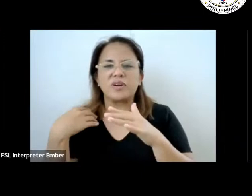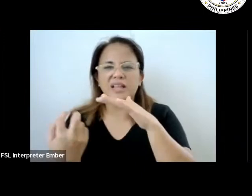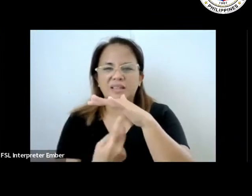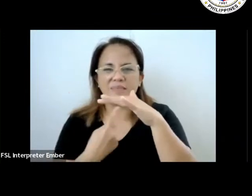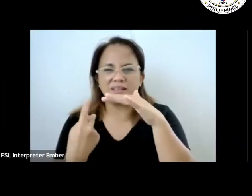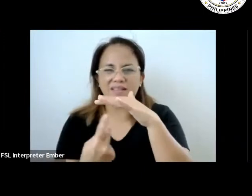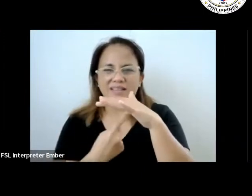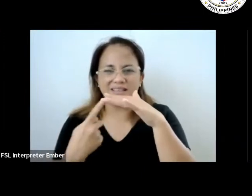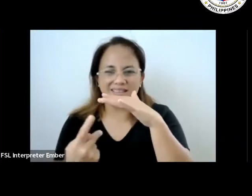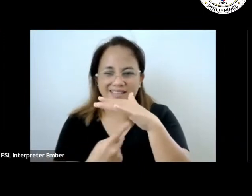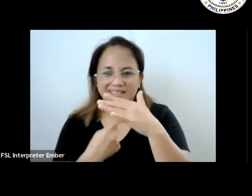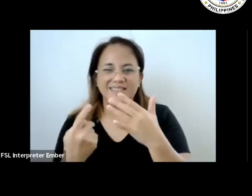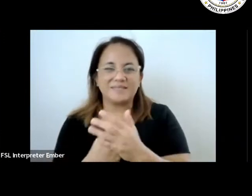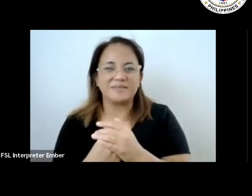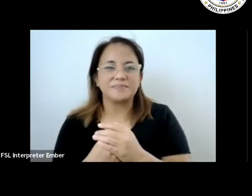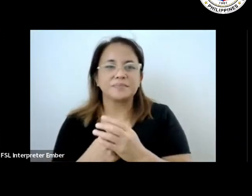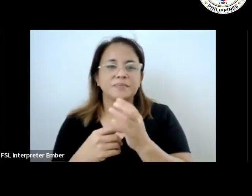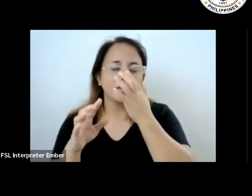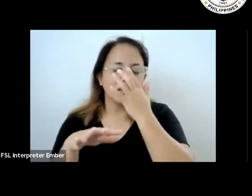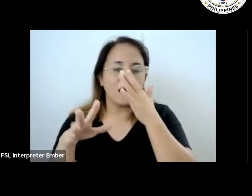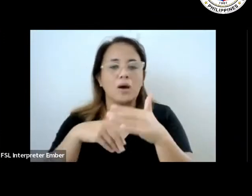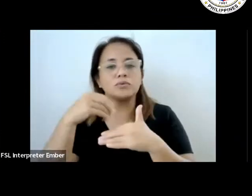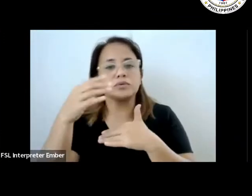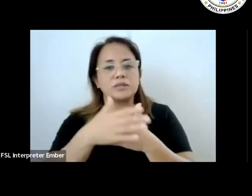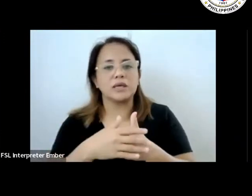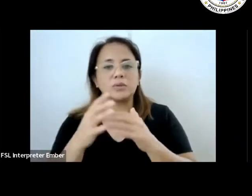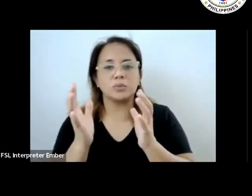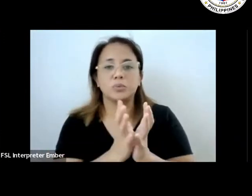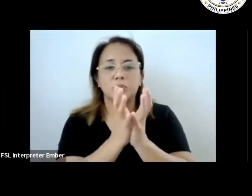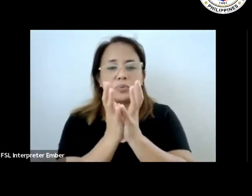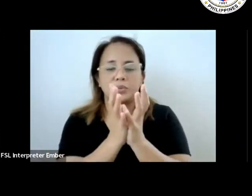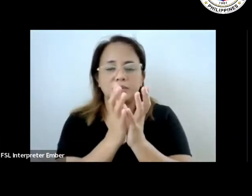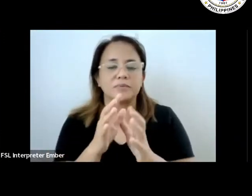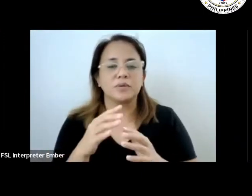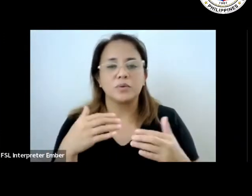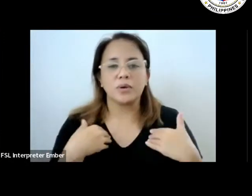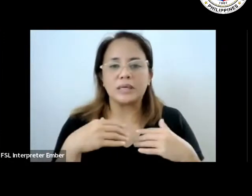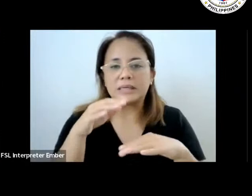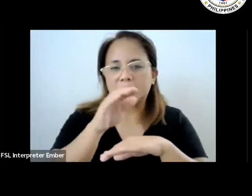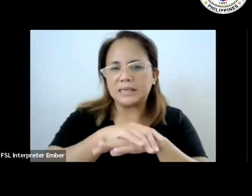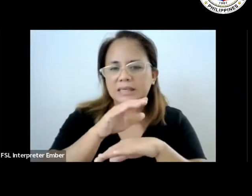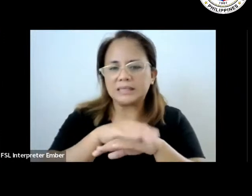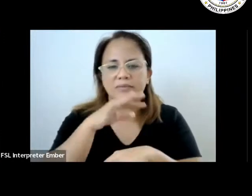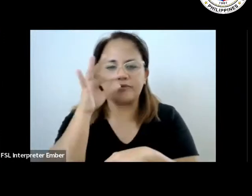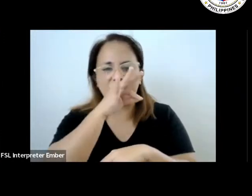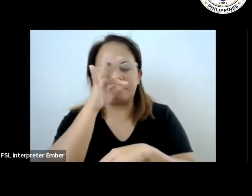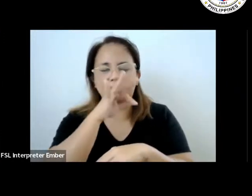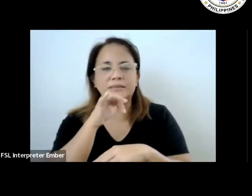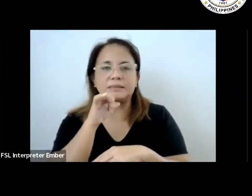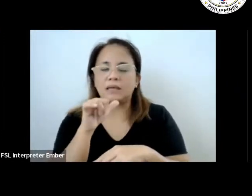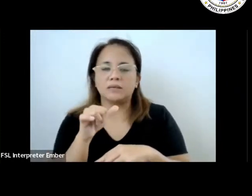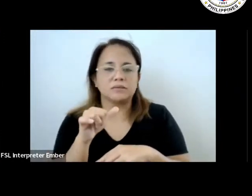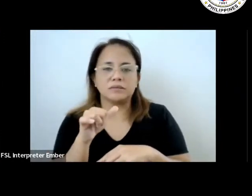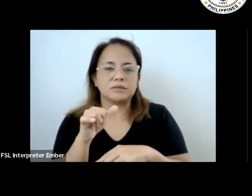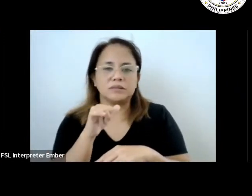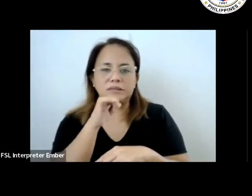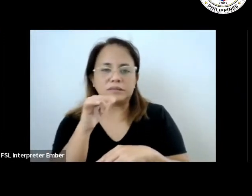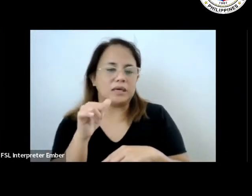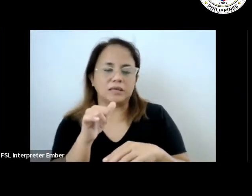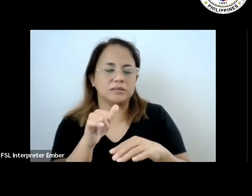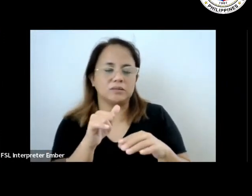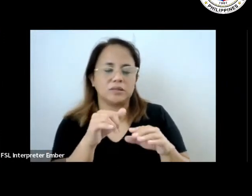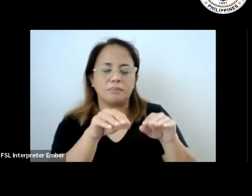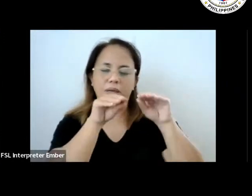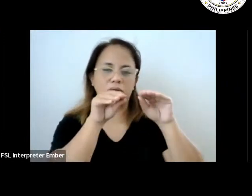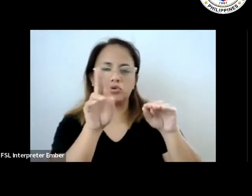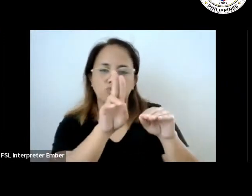that, especially in areas outside of the communities where, of course, English is and Filipino are not the medium of instruction or